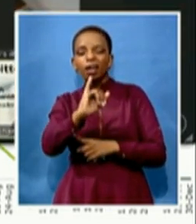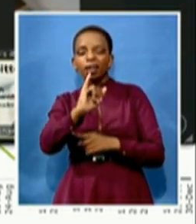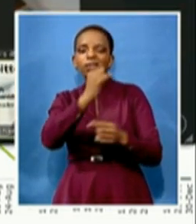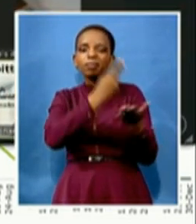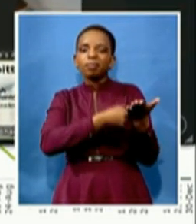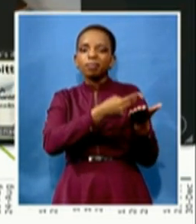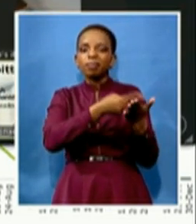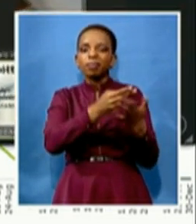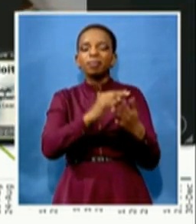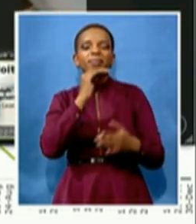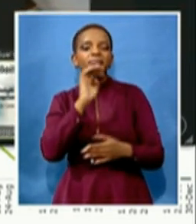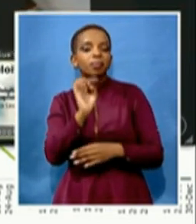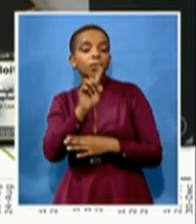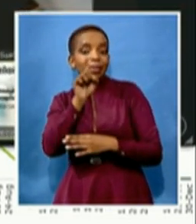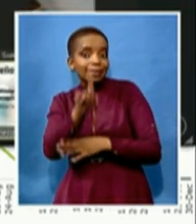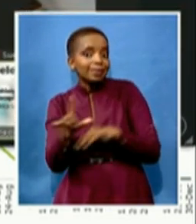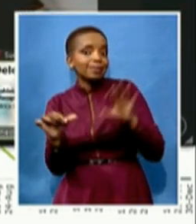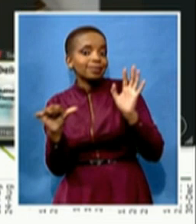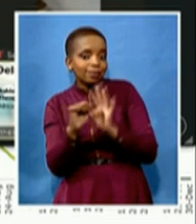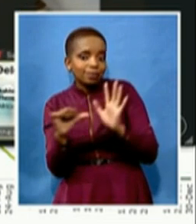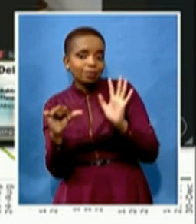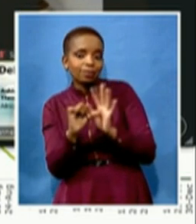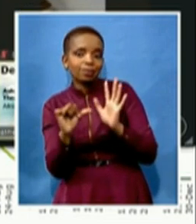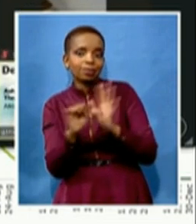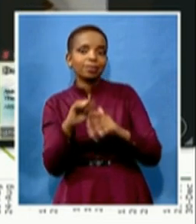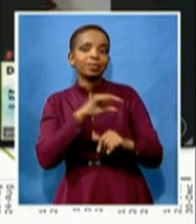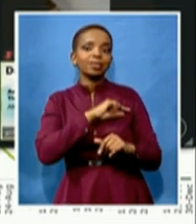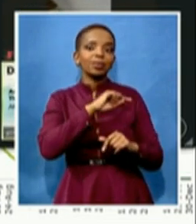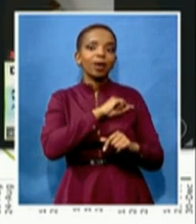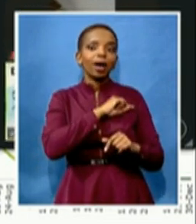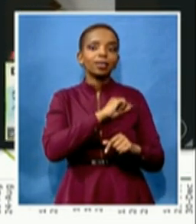that it is quite key to try and assess